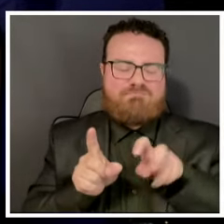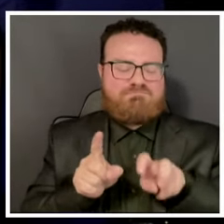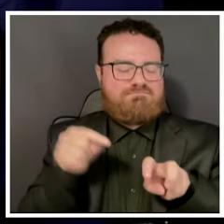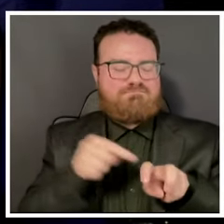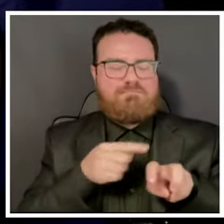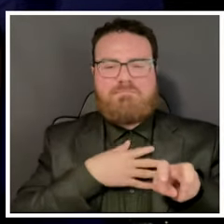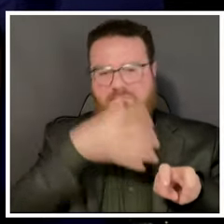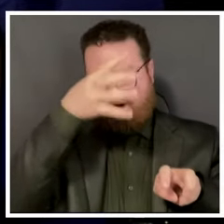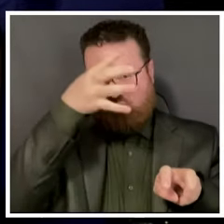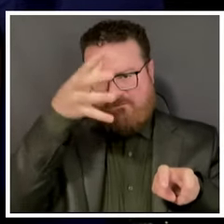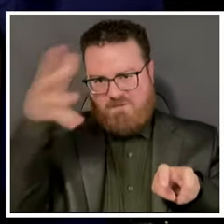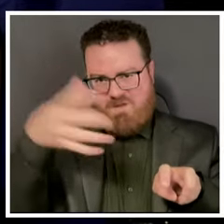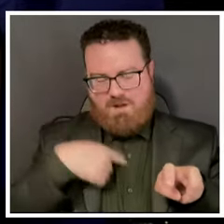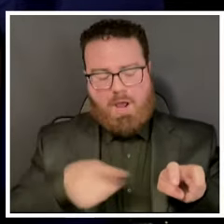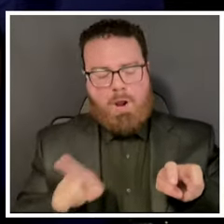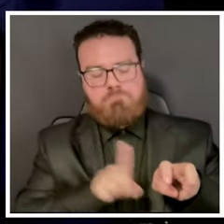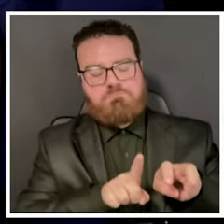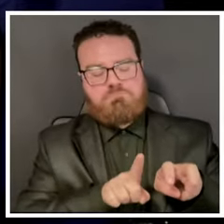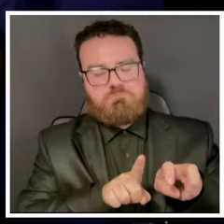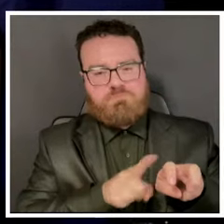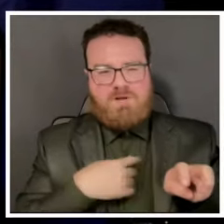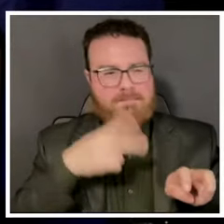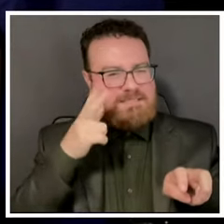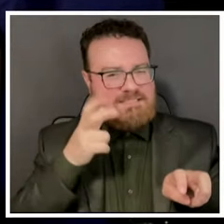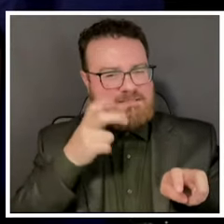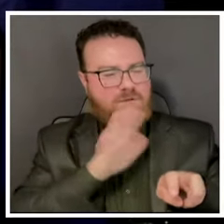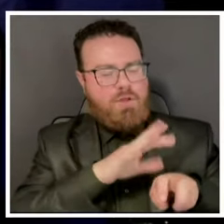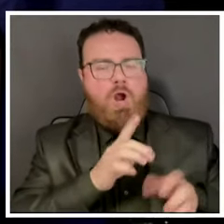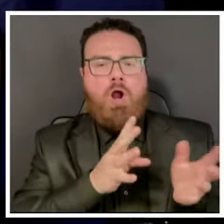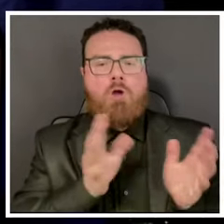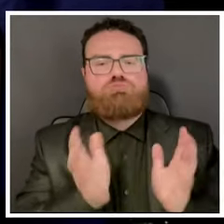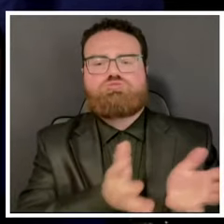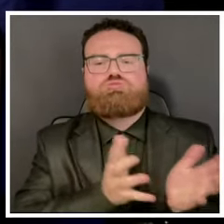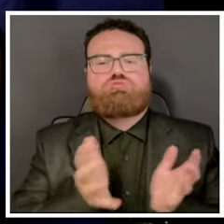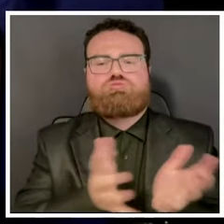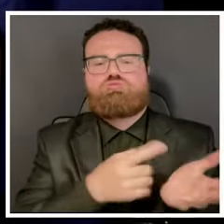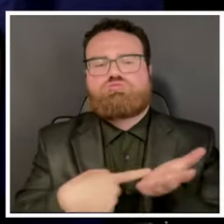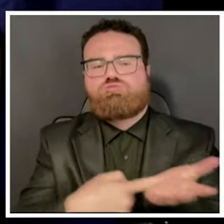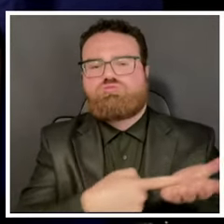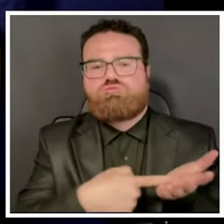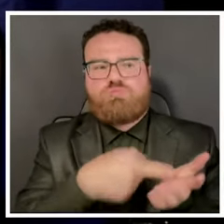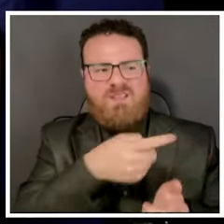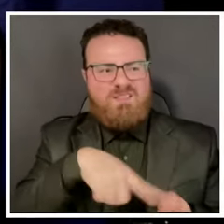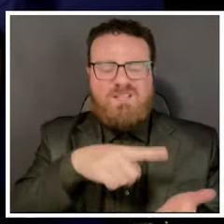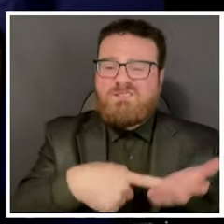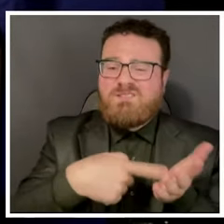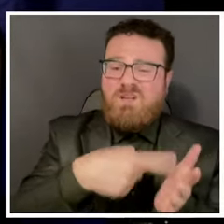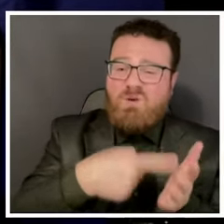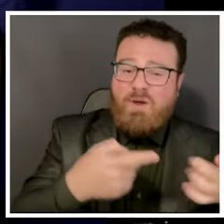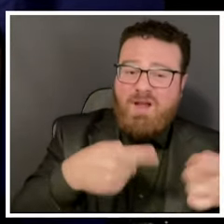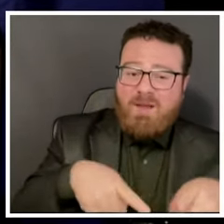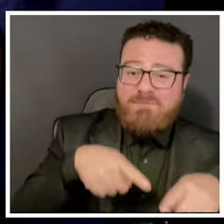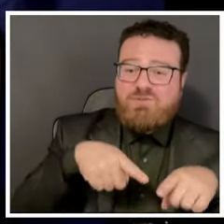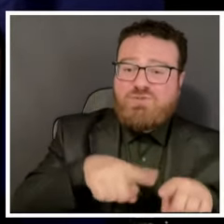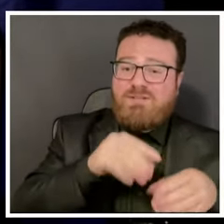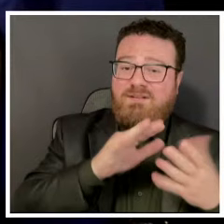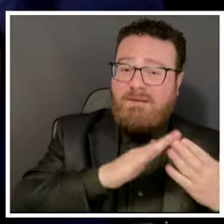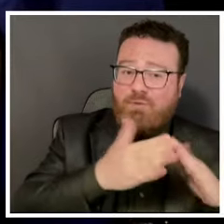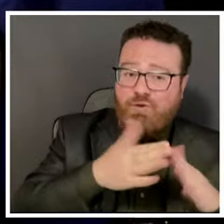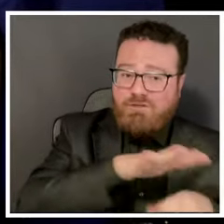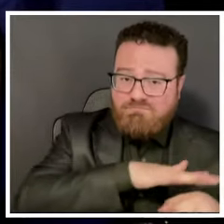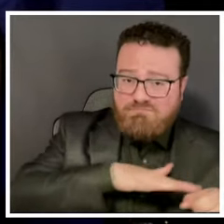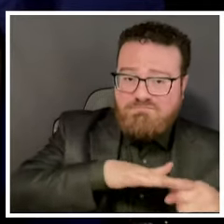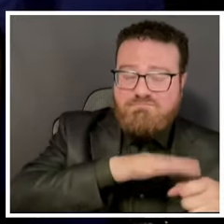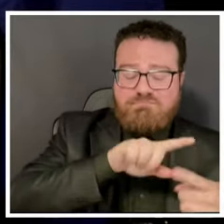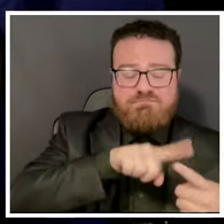conversation, and they were talking about what they talked about what was going on in the neighborhood, they talked about what was going on in the world. They're all